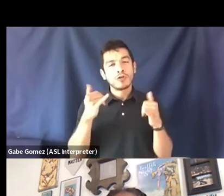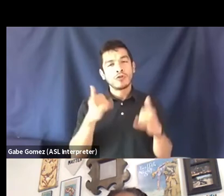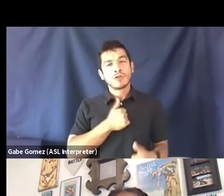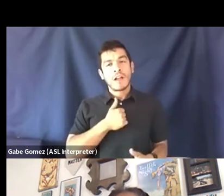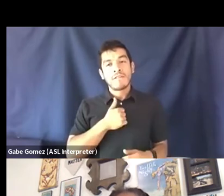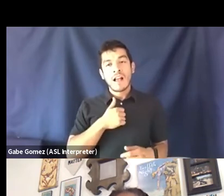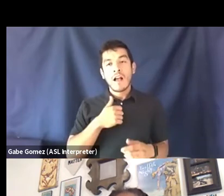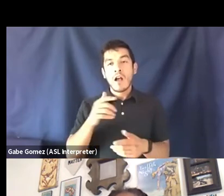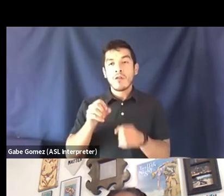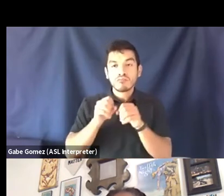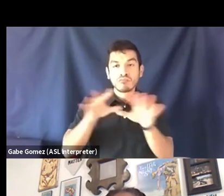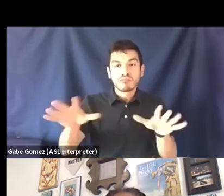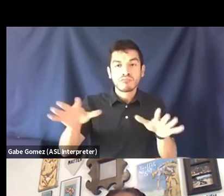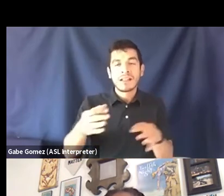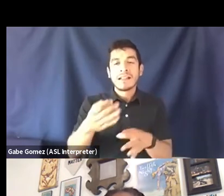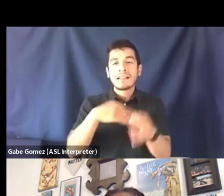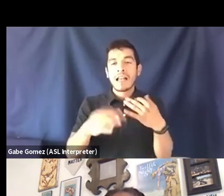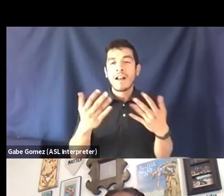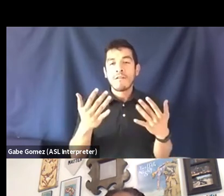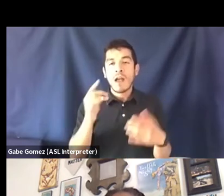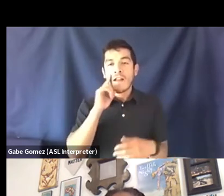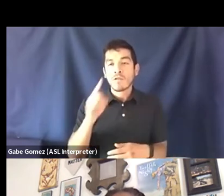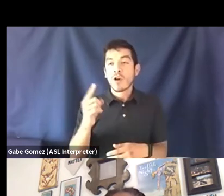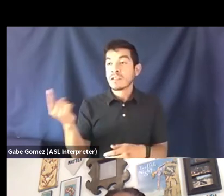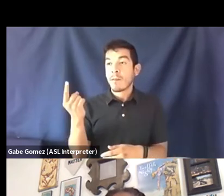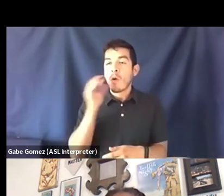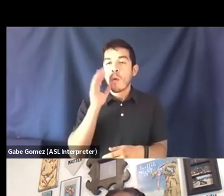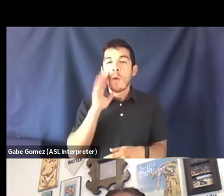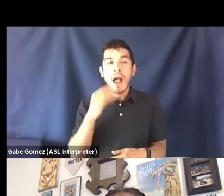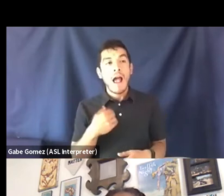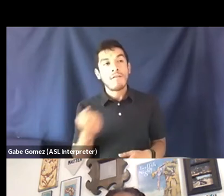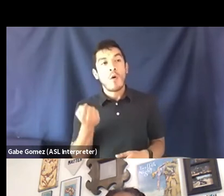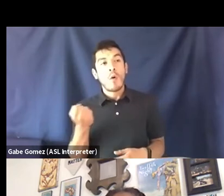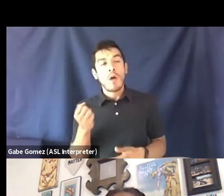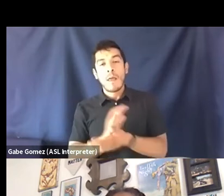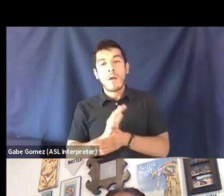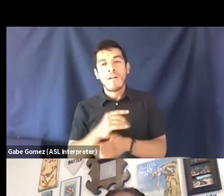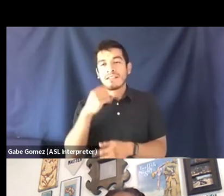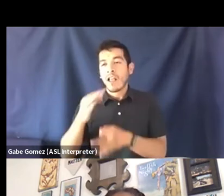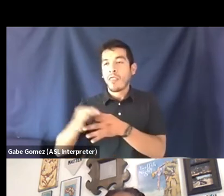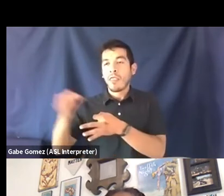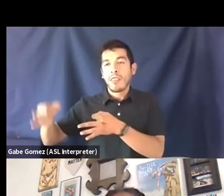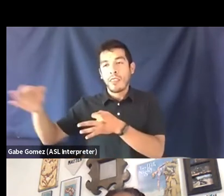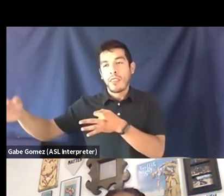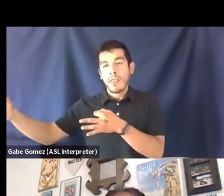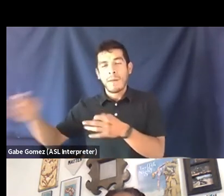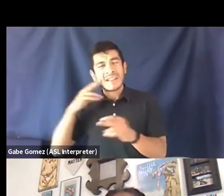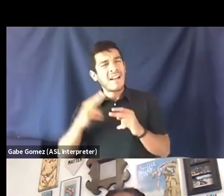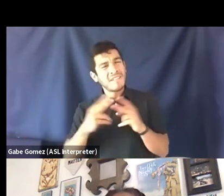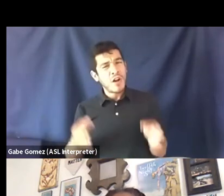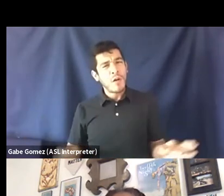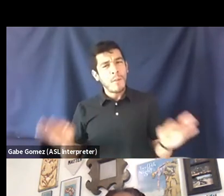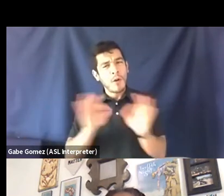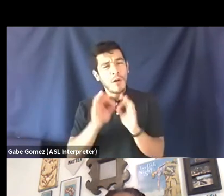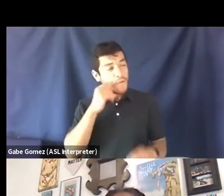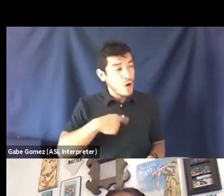instead of waiting for a distributor who might actually hold the film until a later date, because it was very important that the